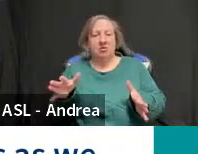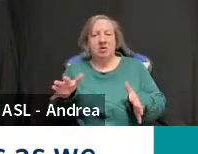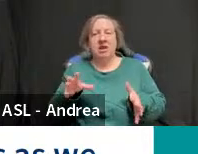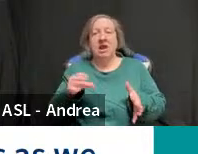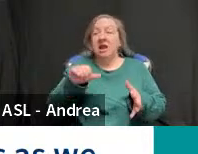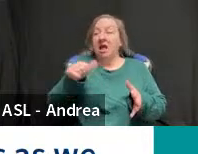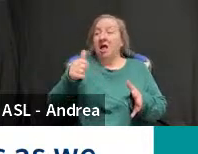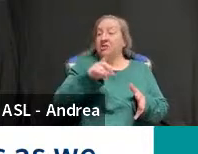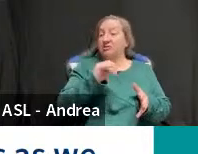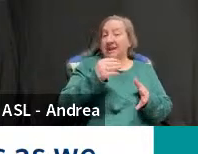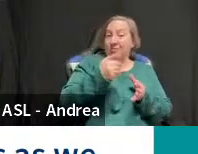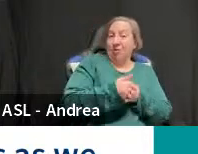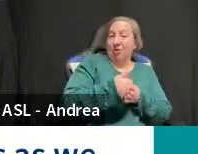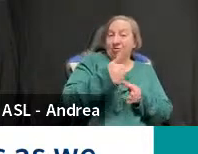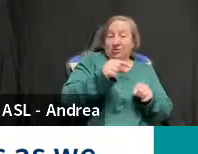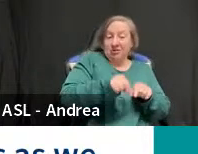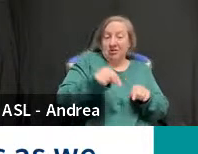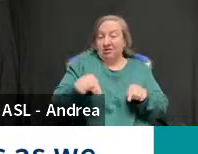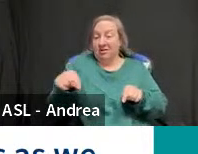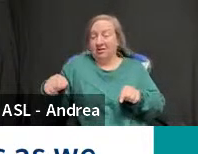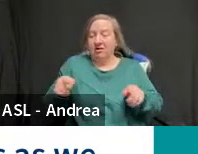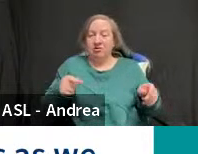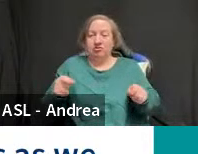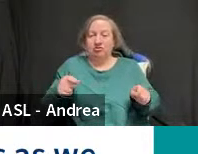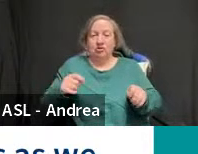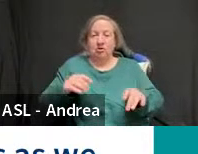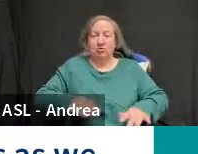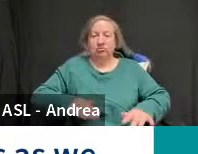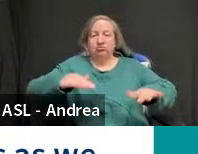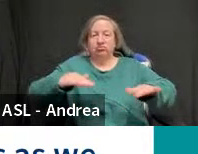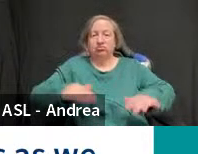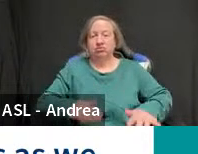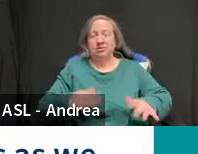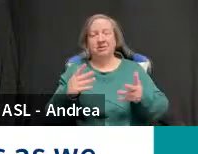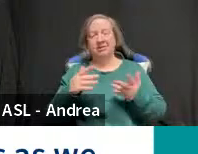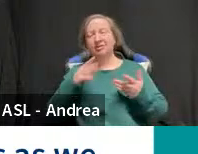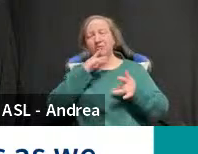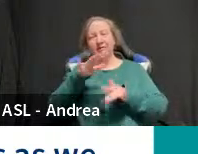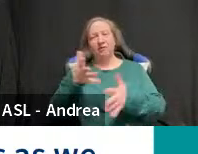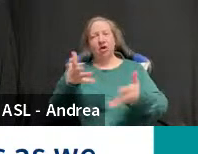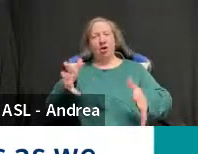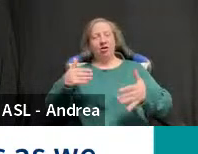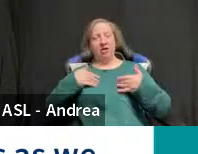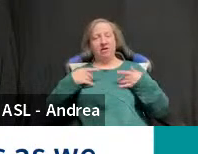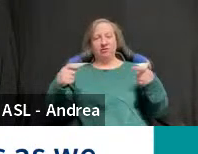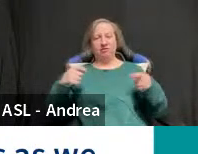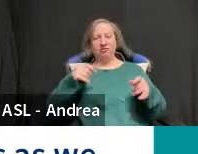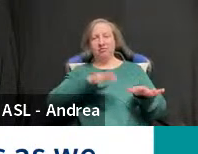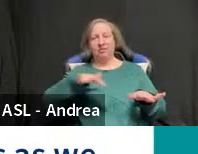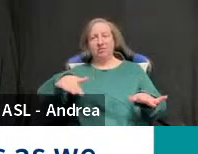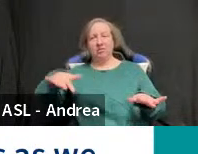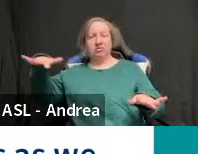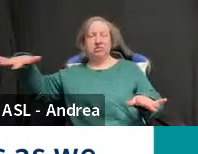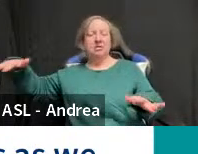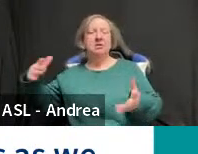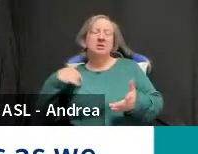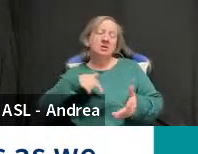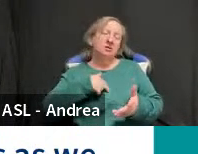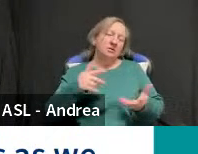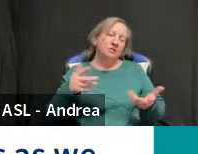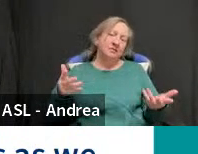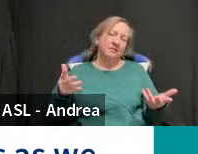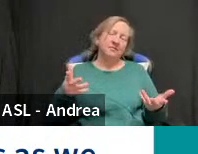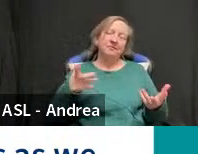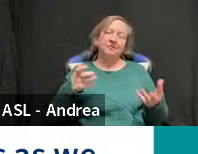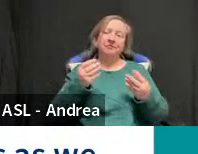site, because it is a controlled river. So what we want to make sure is we let people know that we've